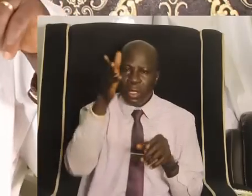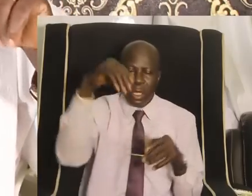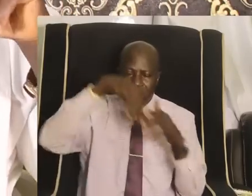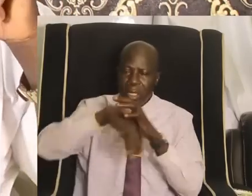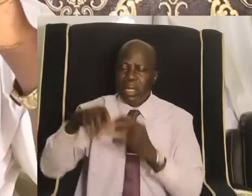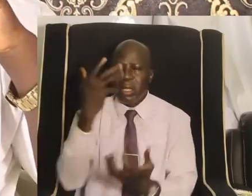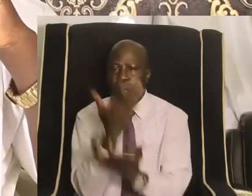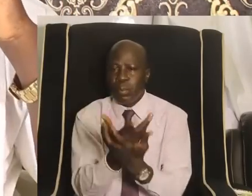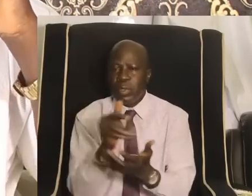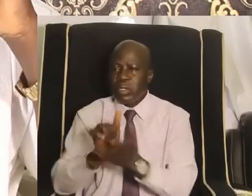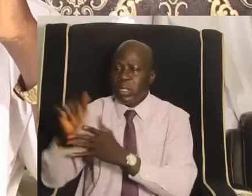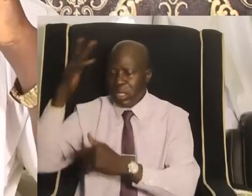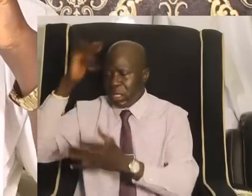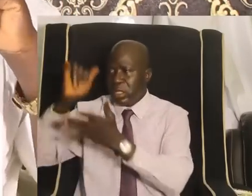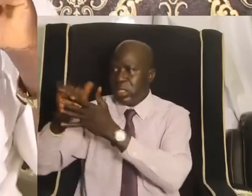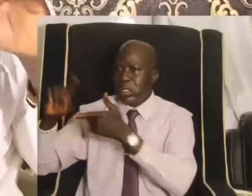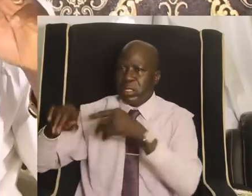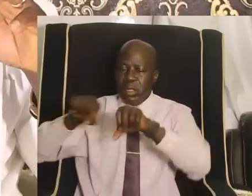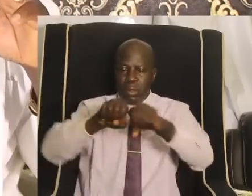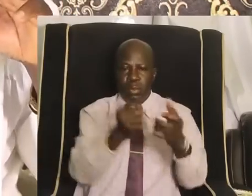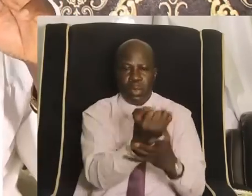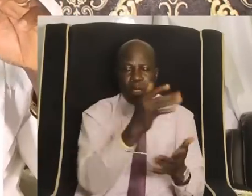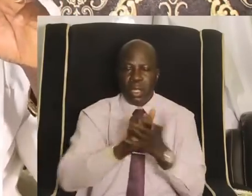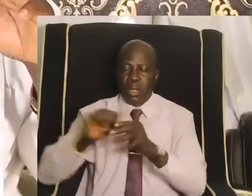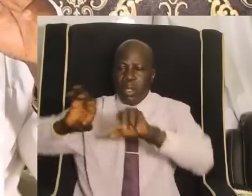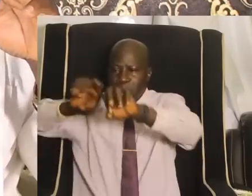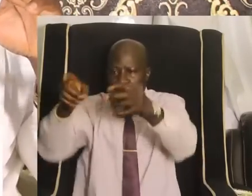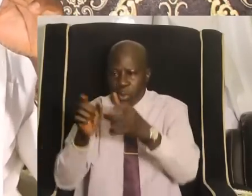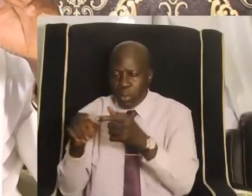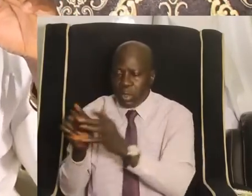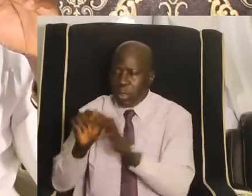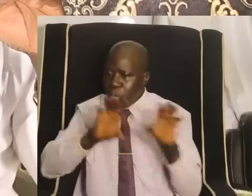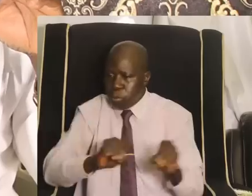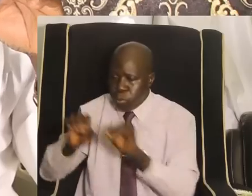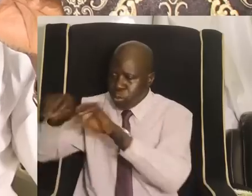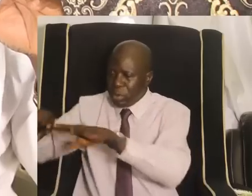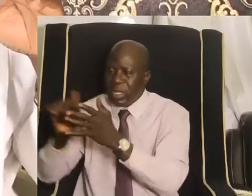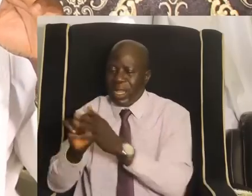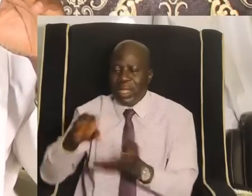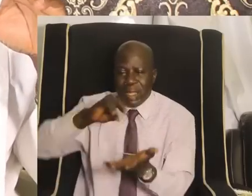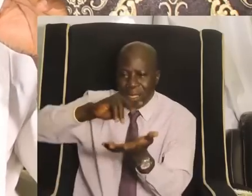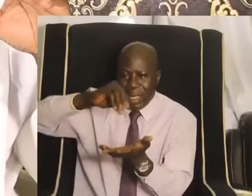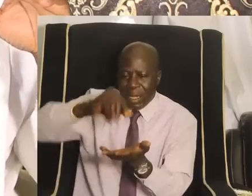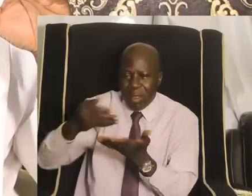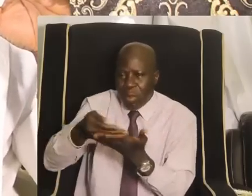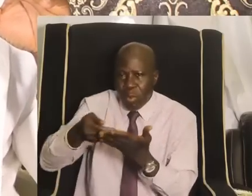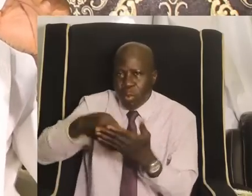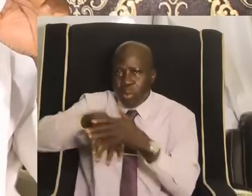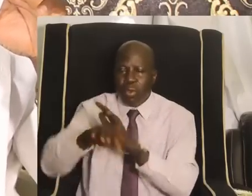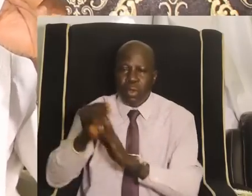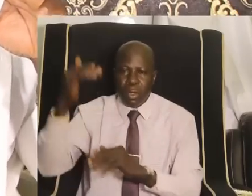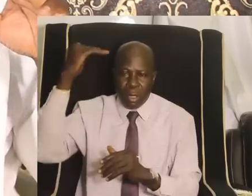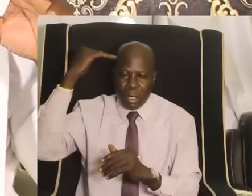Yeah. And I will start. So are you to understand? The Bible says. Before your